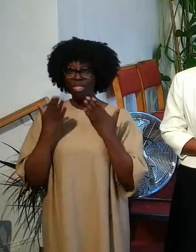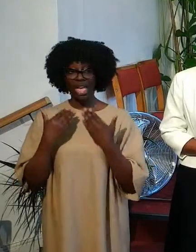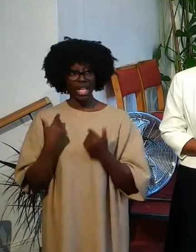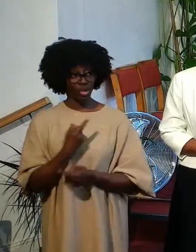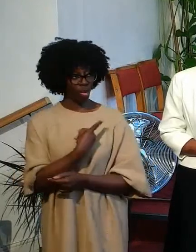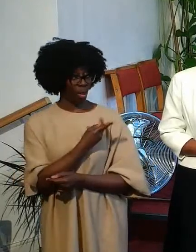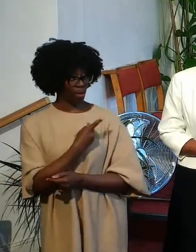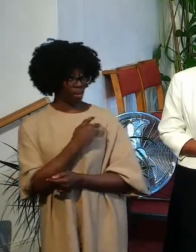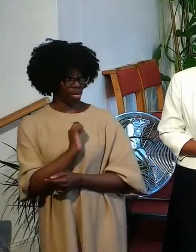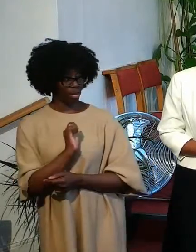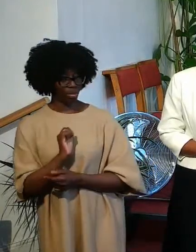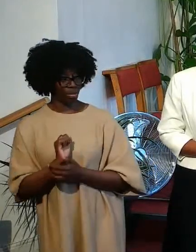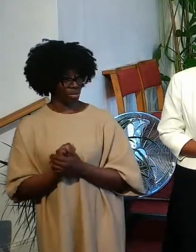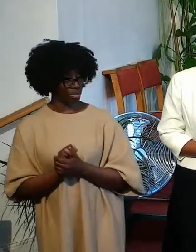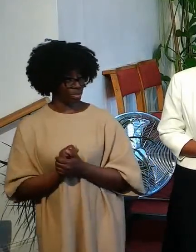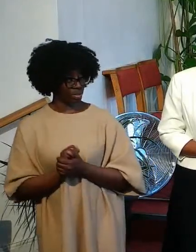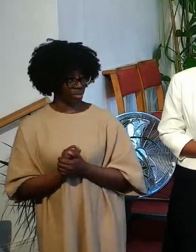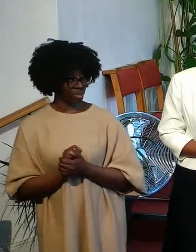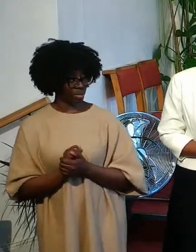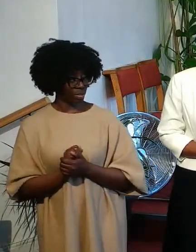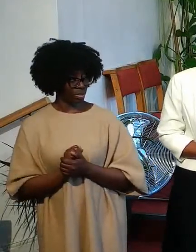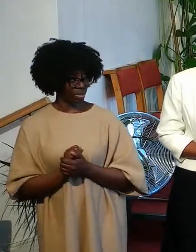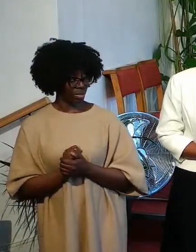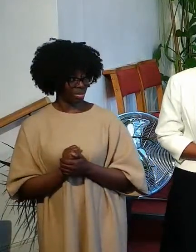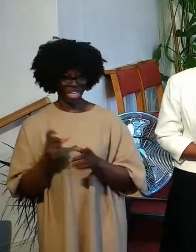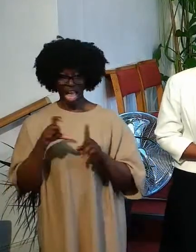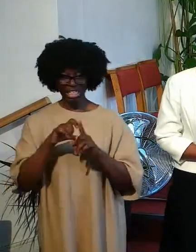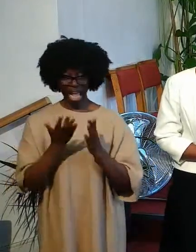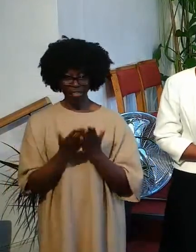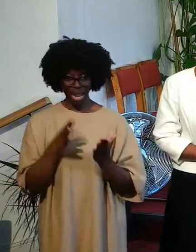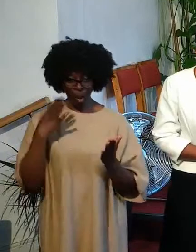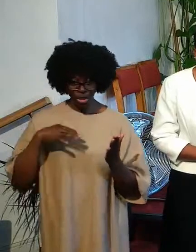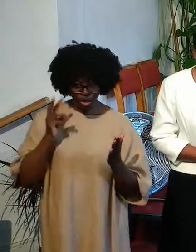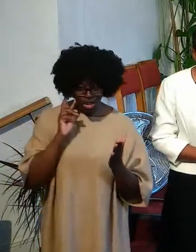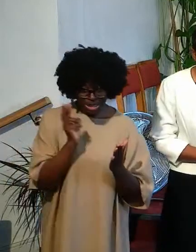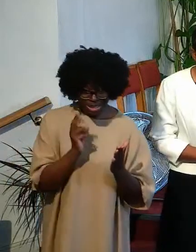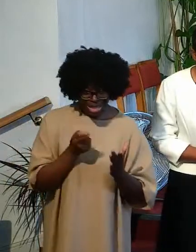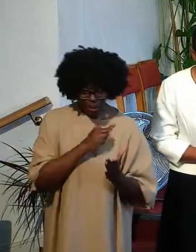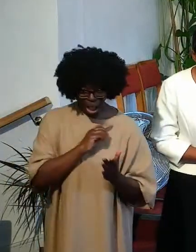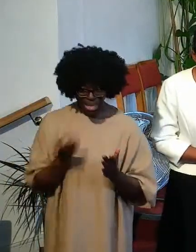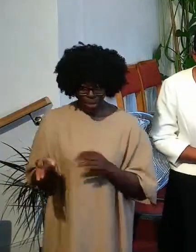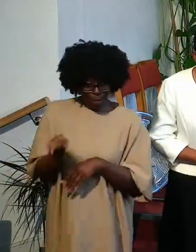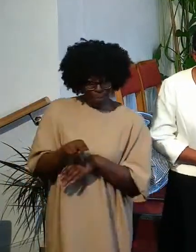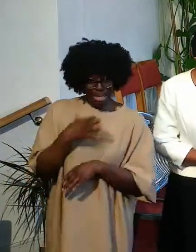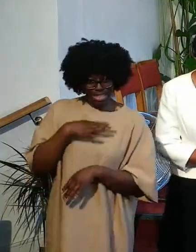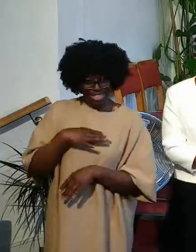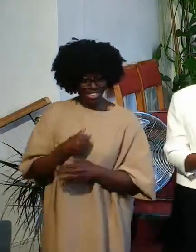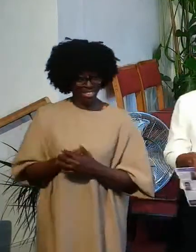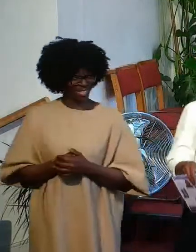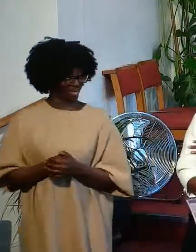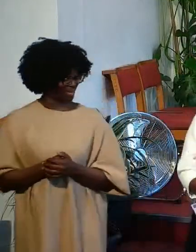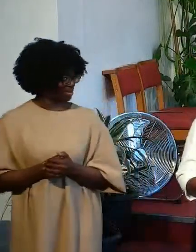much. I'd like to see your diary, because you may have to come back for me.